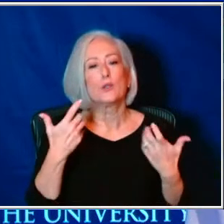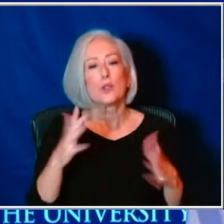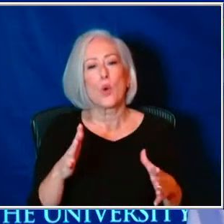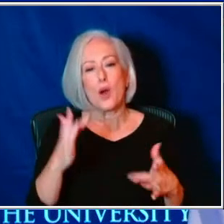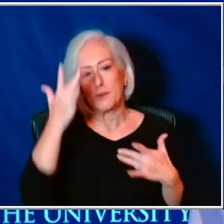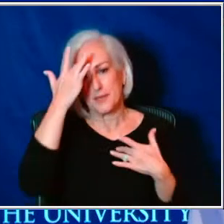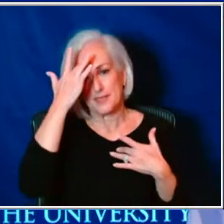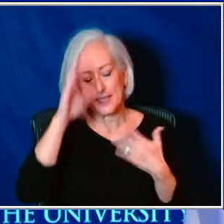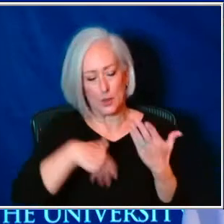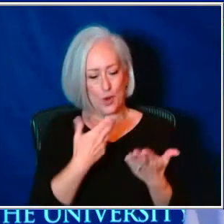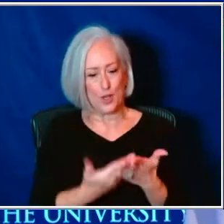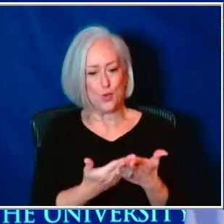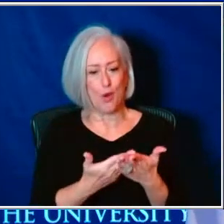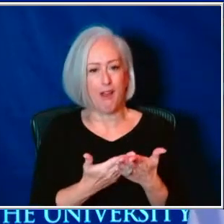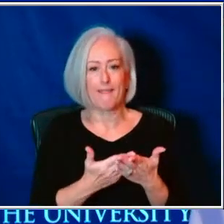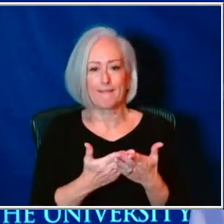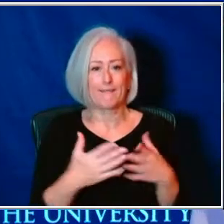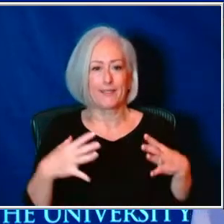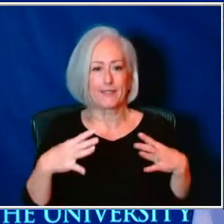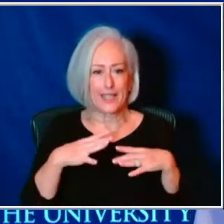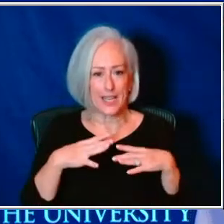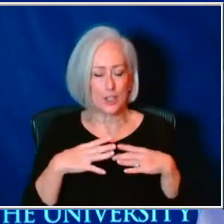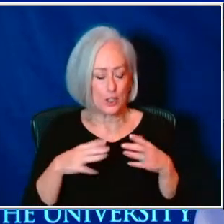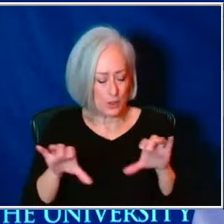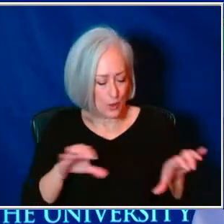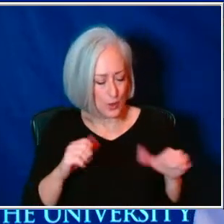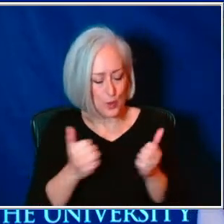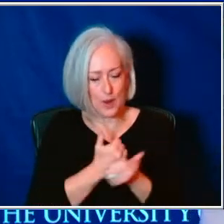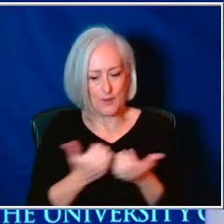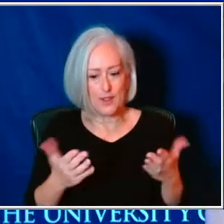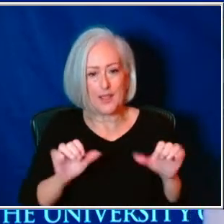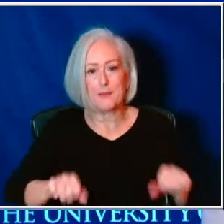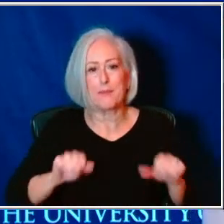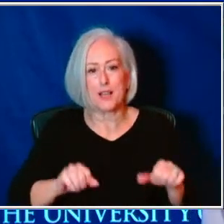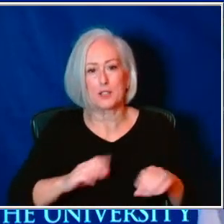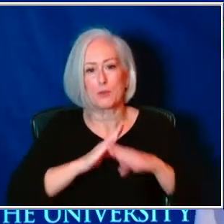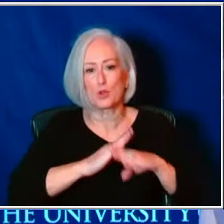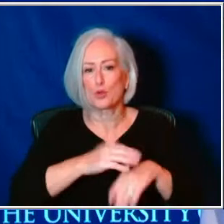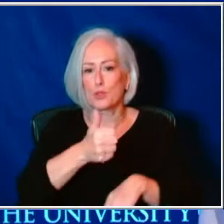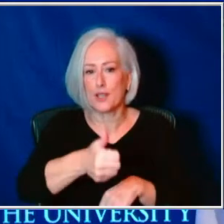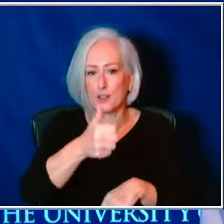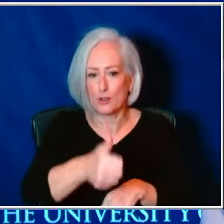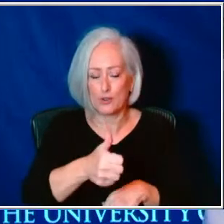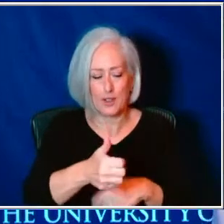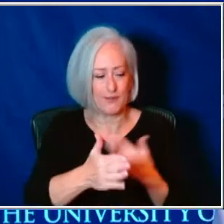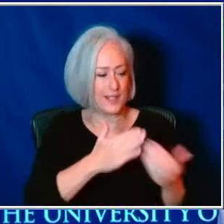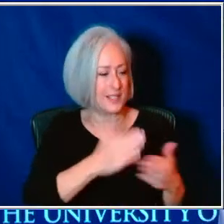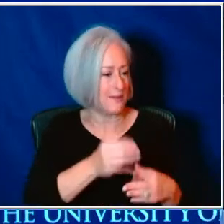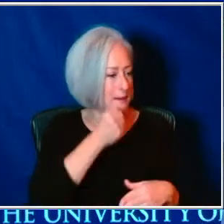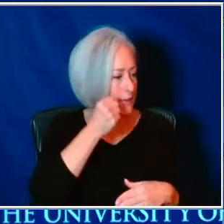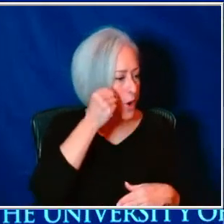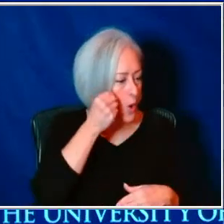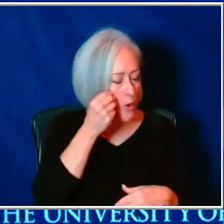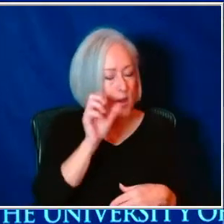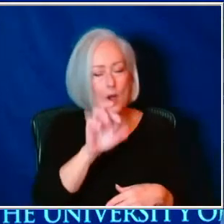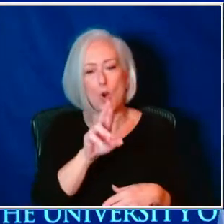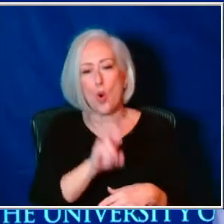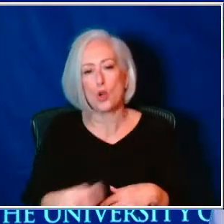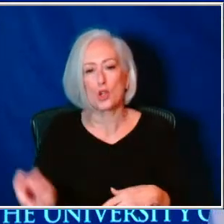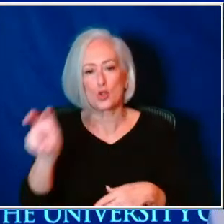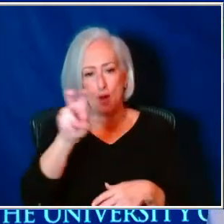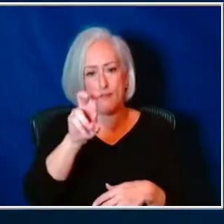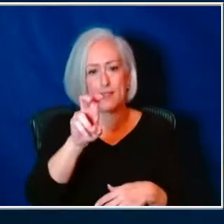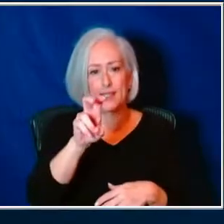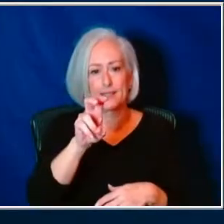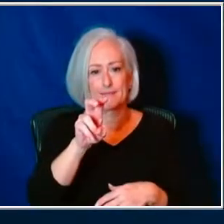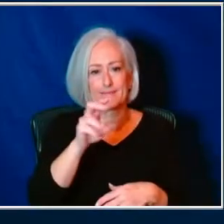symptoms and things like that. So do everything you can to protect yourself, whether you're home or traveling. I think that is some of the best advice we can